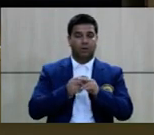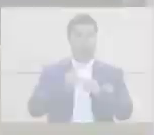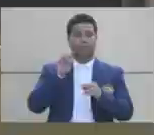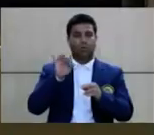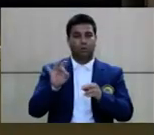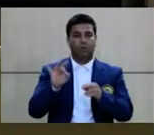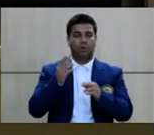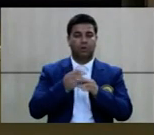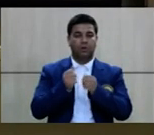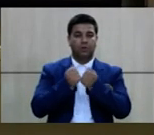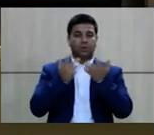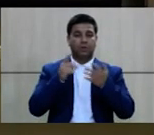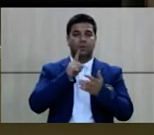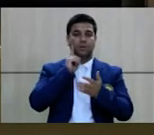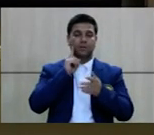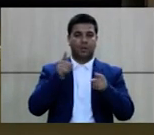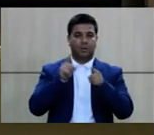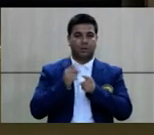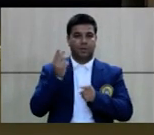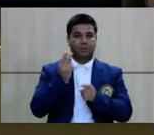yoki och yashil rangli kukun bo'ladi.